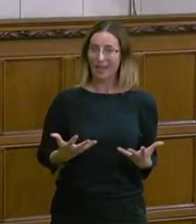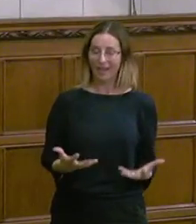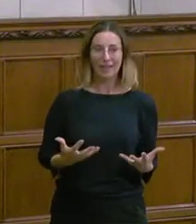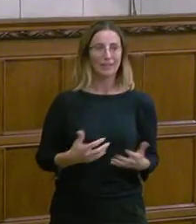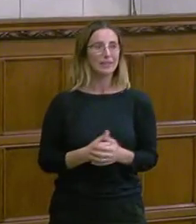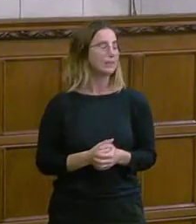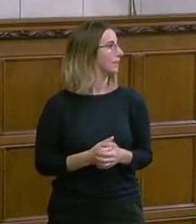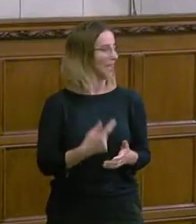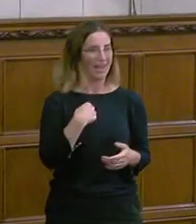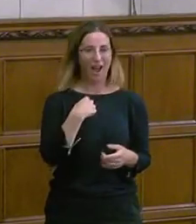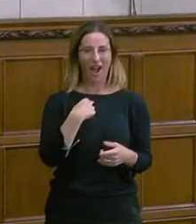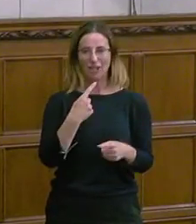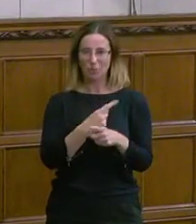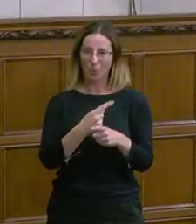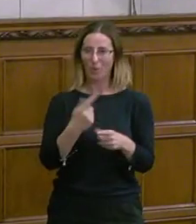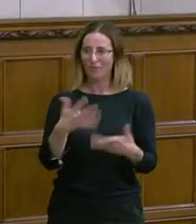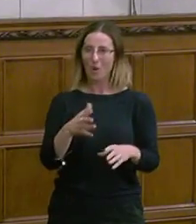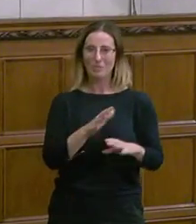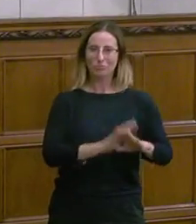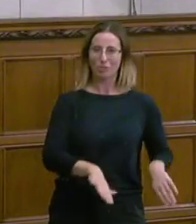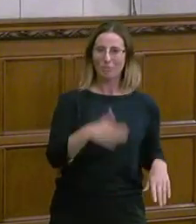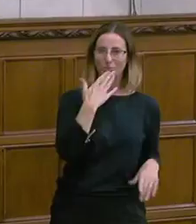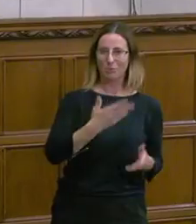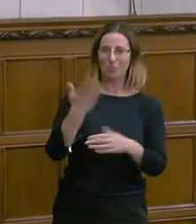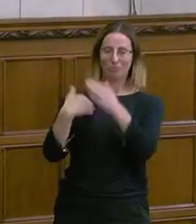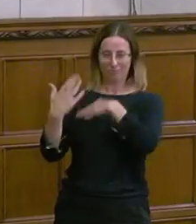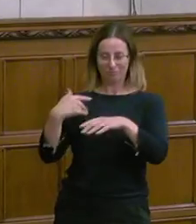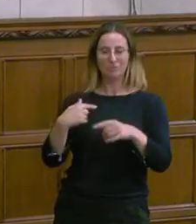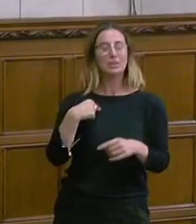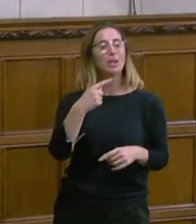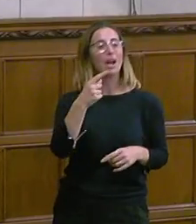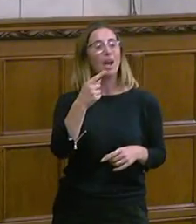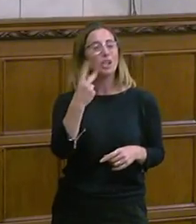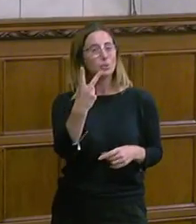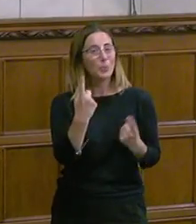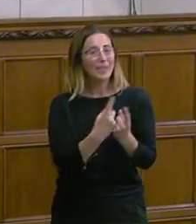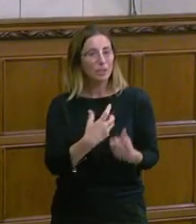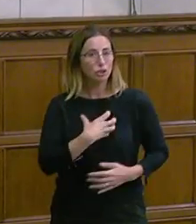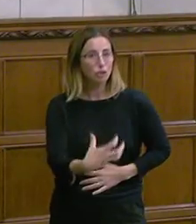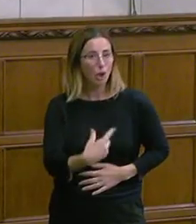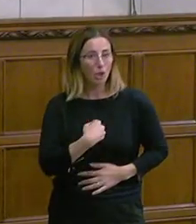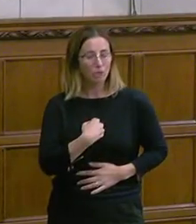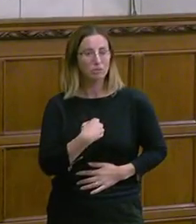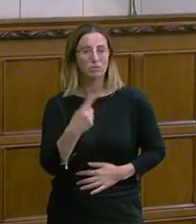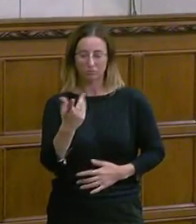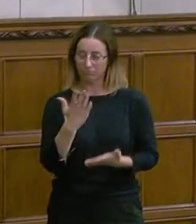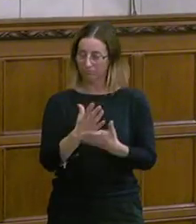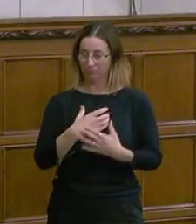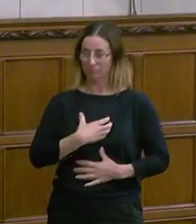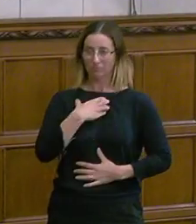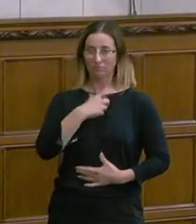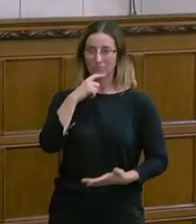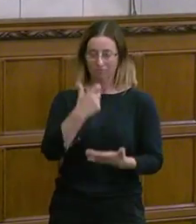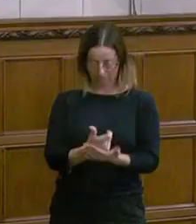that's a primary school teacher that went through a PGCE 4 years ago. The two things that shocked me, absolutely shocked me, is